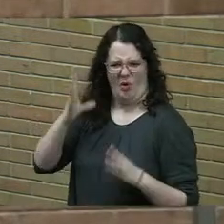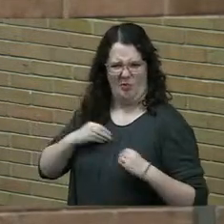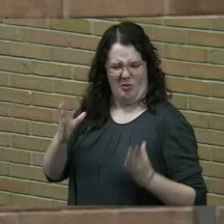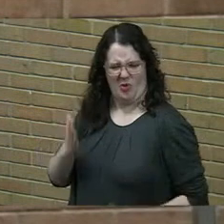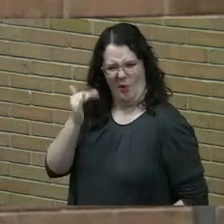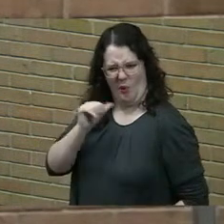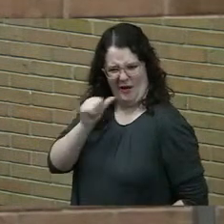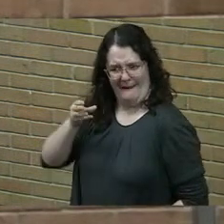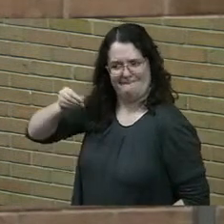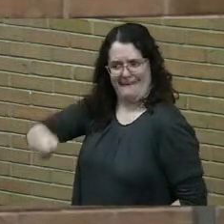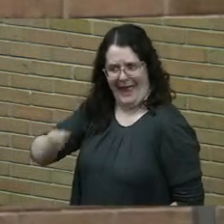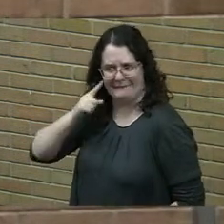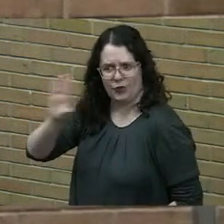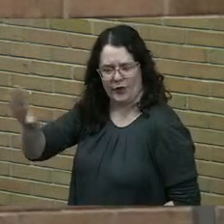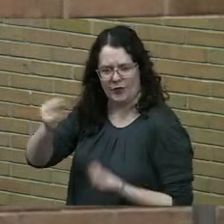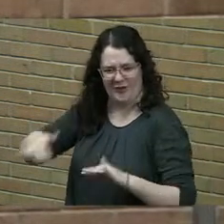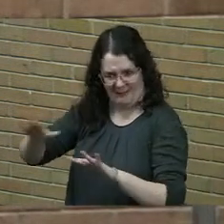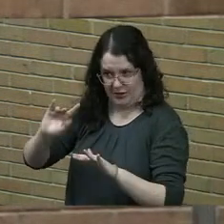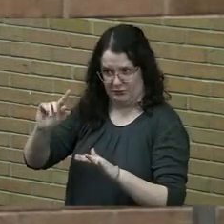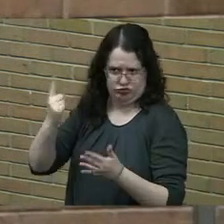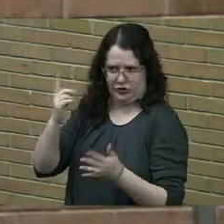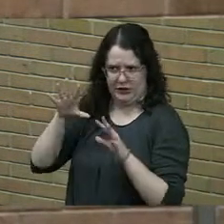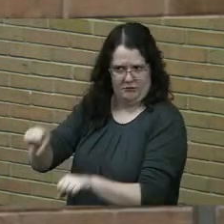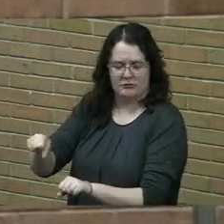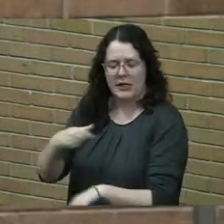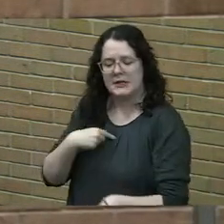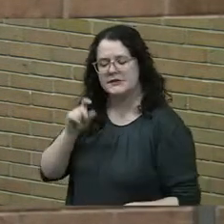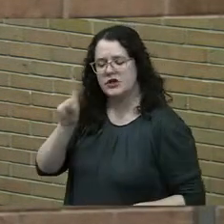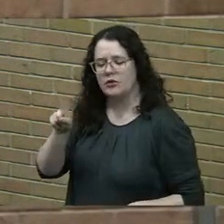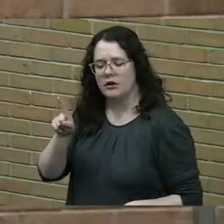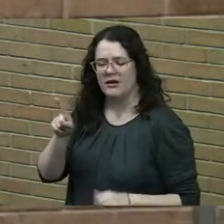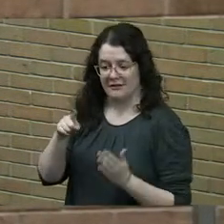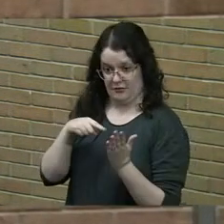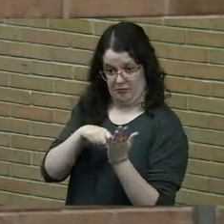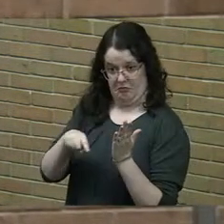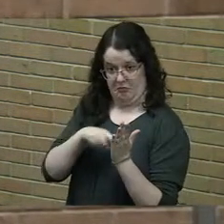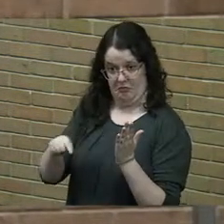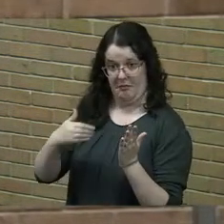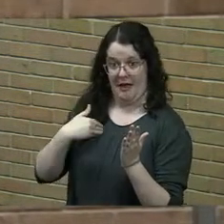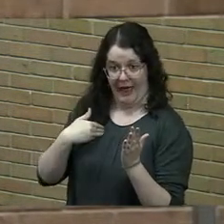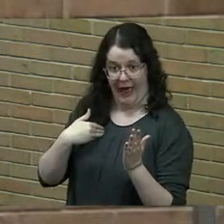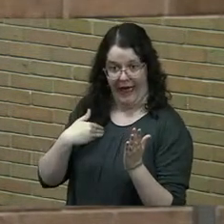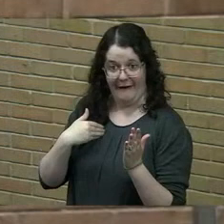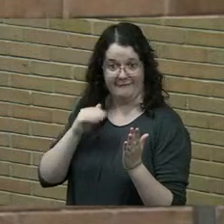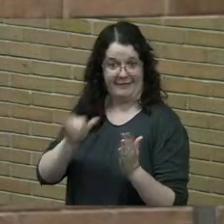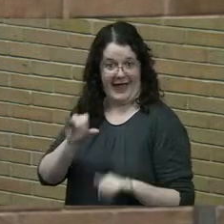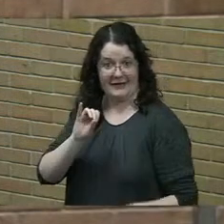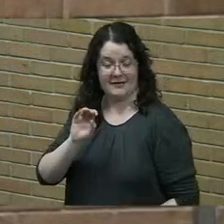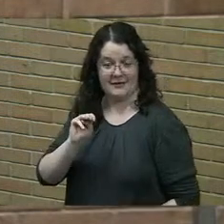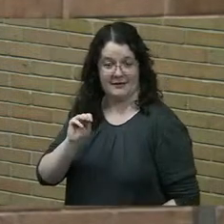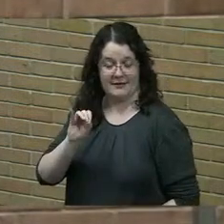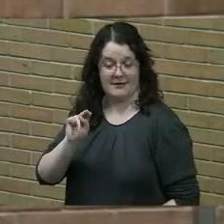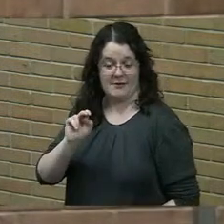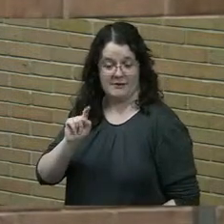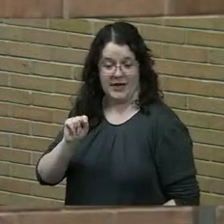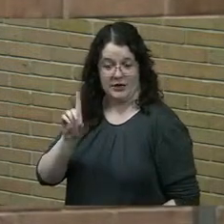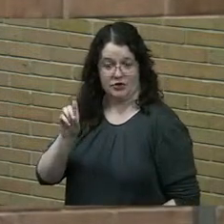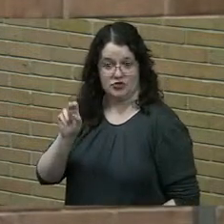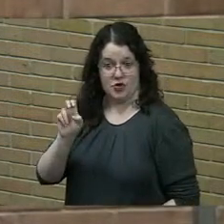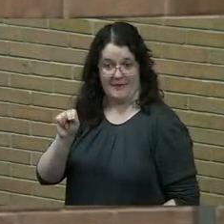So the question is there a line item for eminent domain dollars, and what would that amount be?